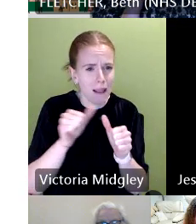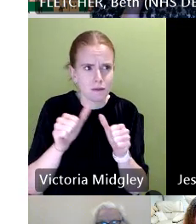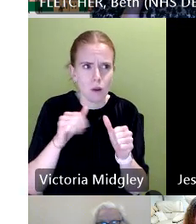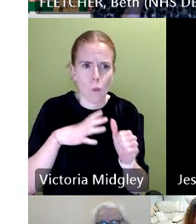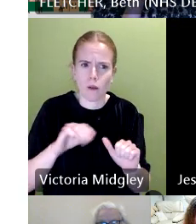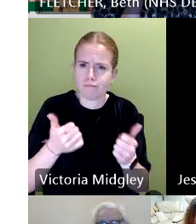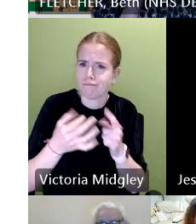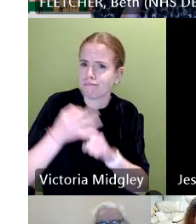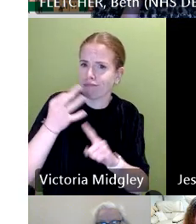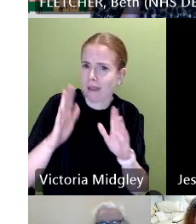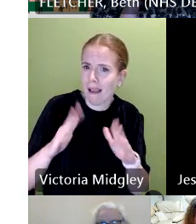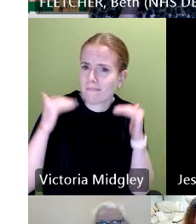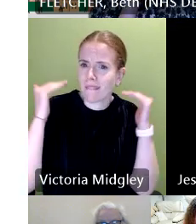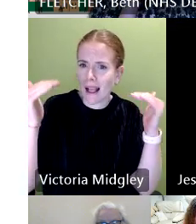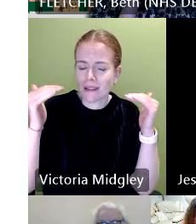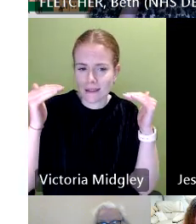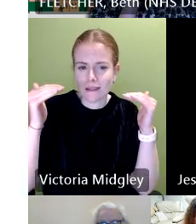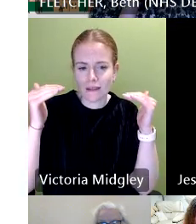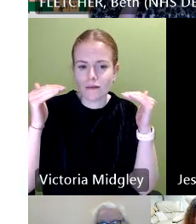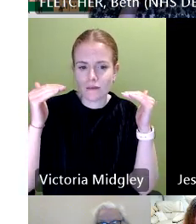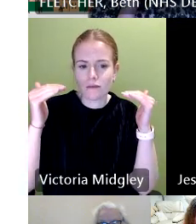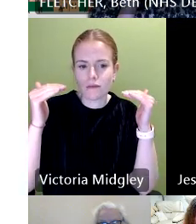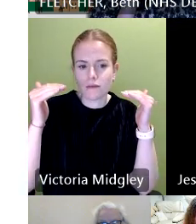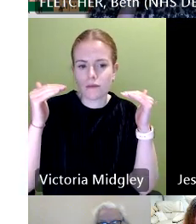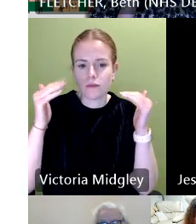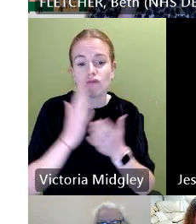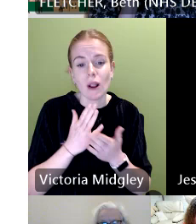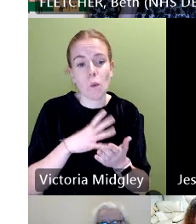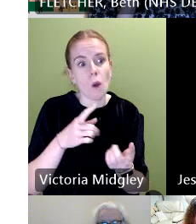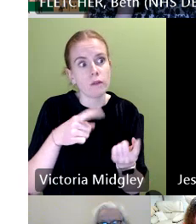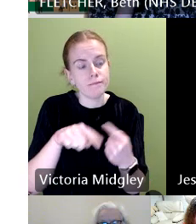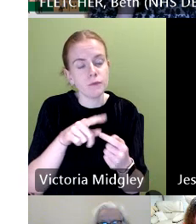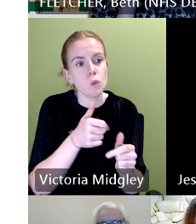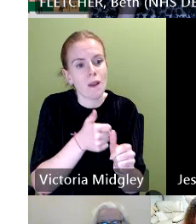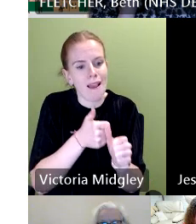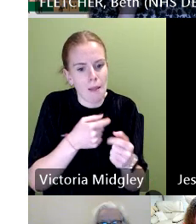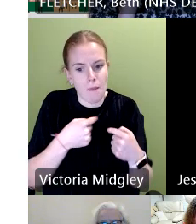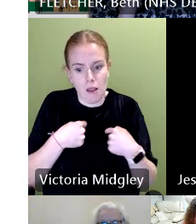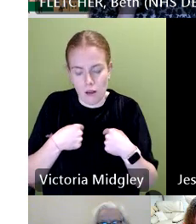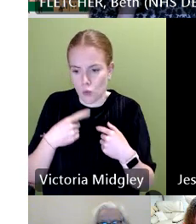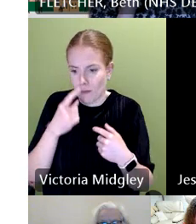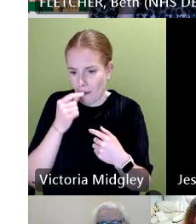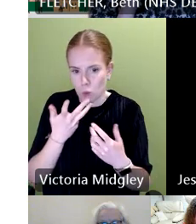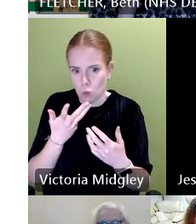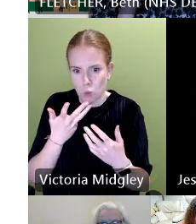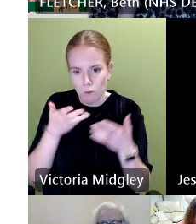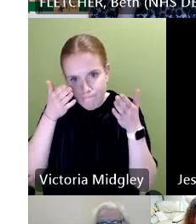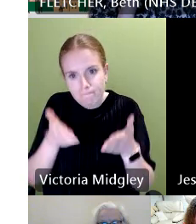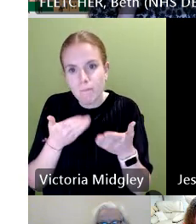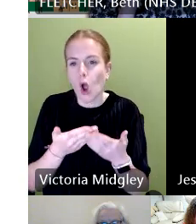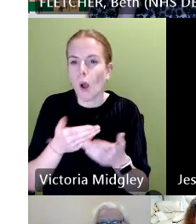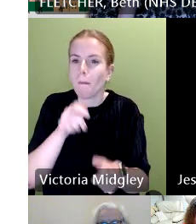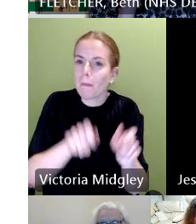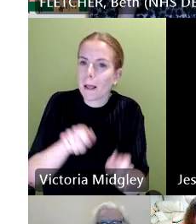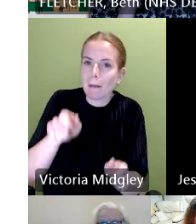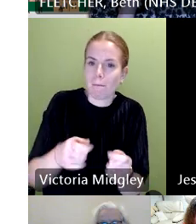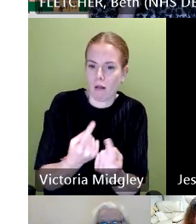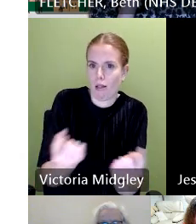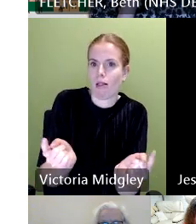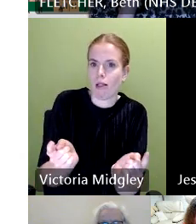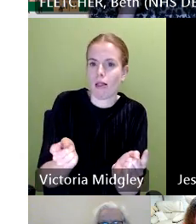and helping us really focus our people on the things that they need to do and the skills that they have,